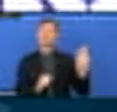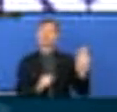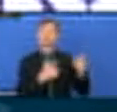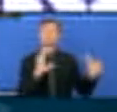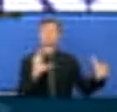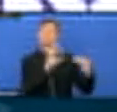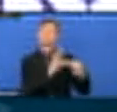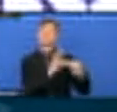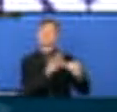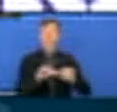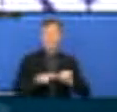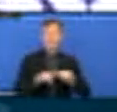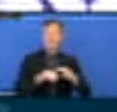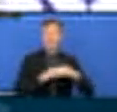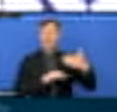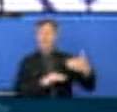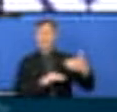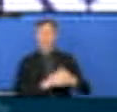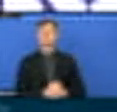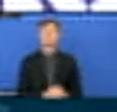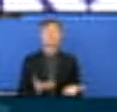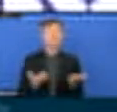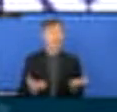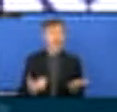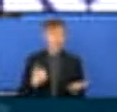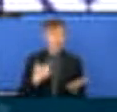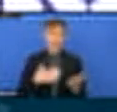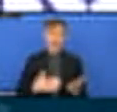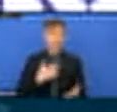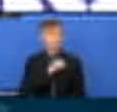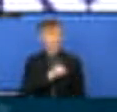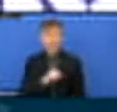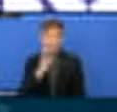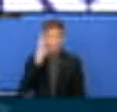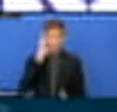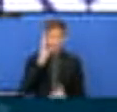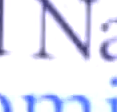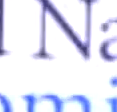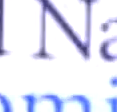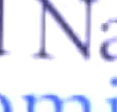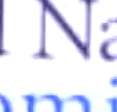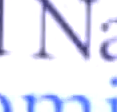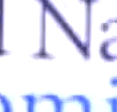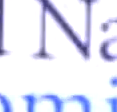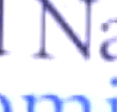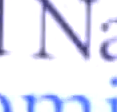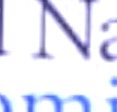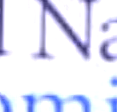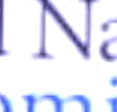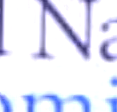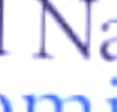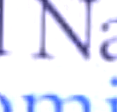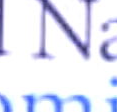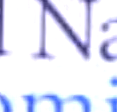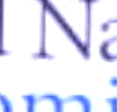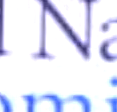moving forward quickly, I will not say more. We will move straight to hearing about the experiences and lessons from